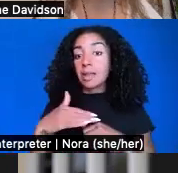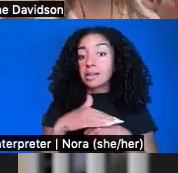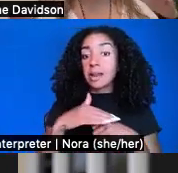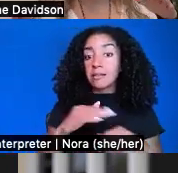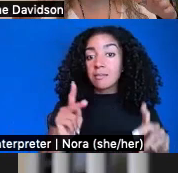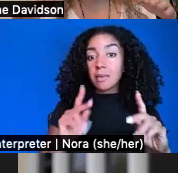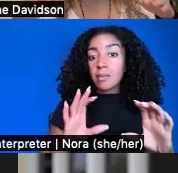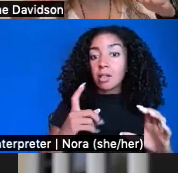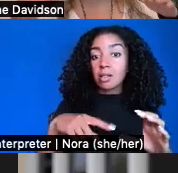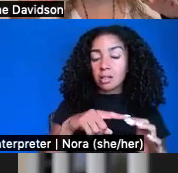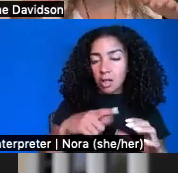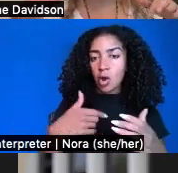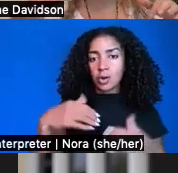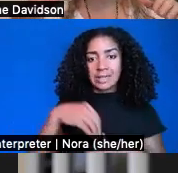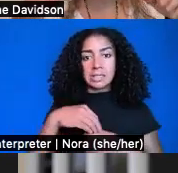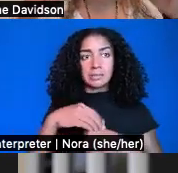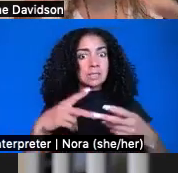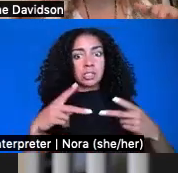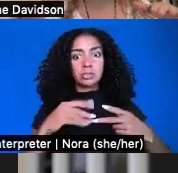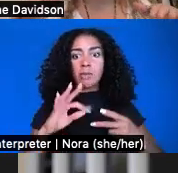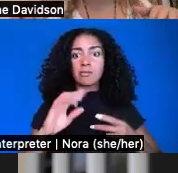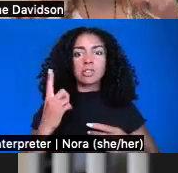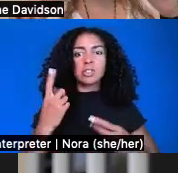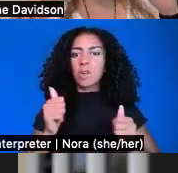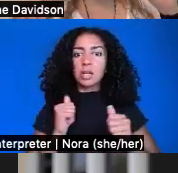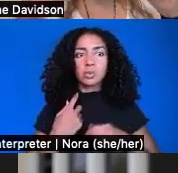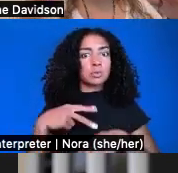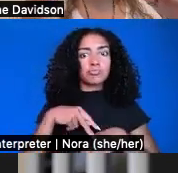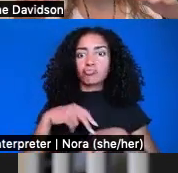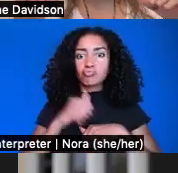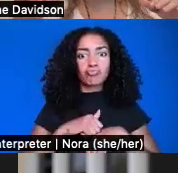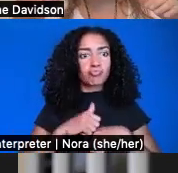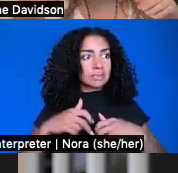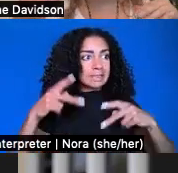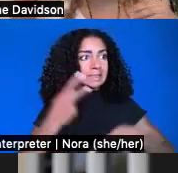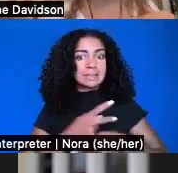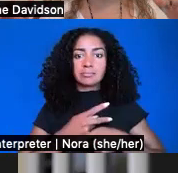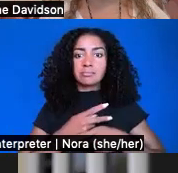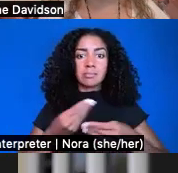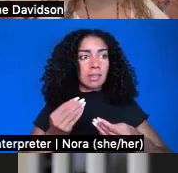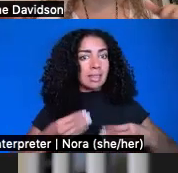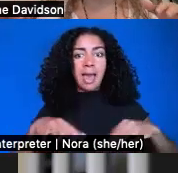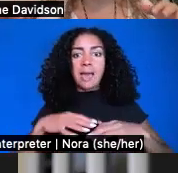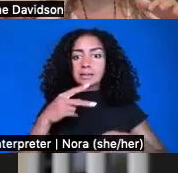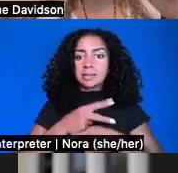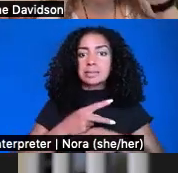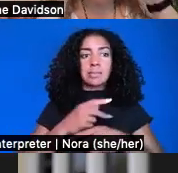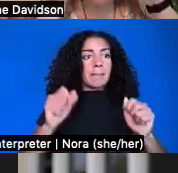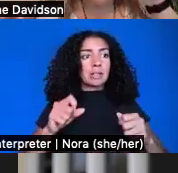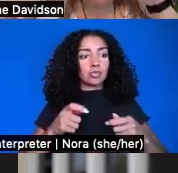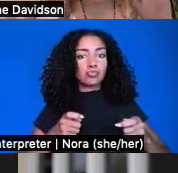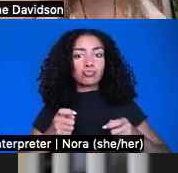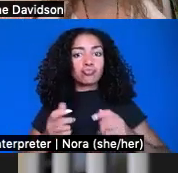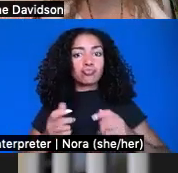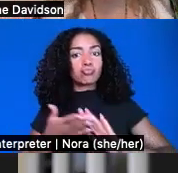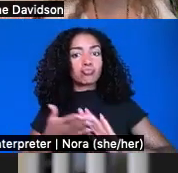to just keep their footing, keep their land, keep their sovereign ability to govern their own people, right?